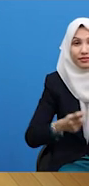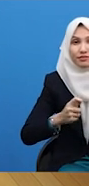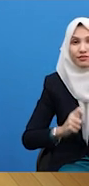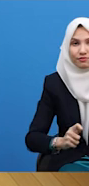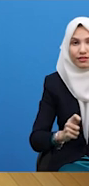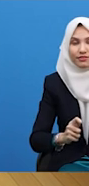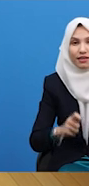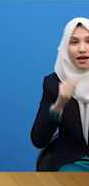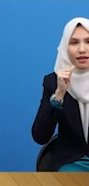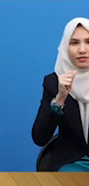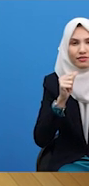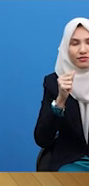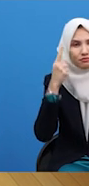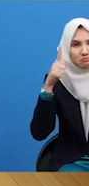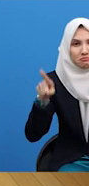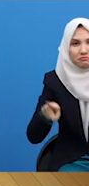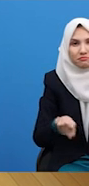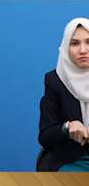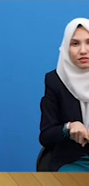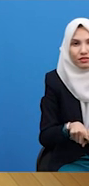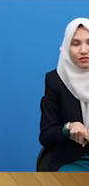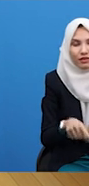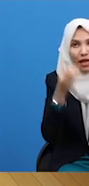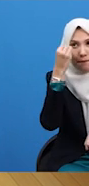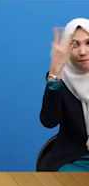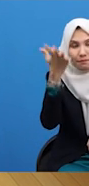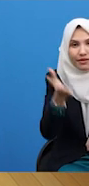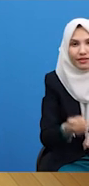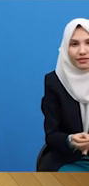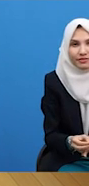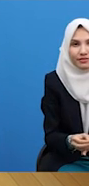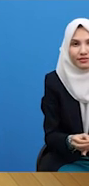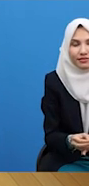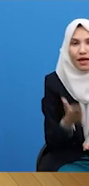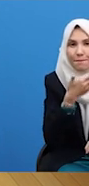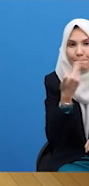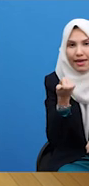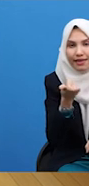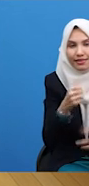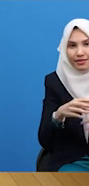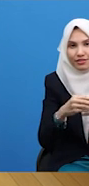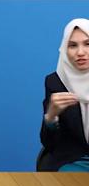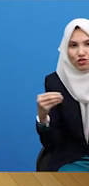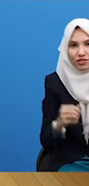to agree with her opinion that sunshine was a better choice.